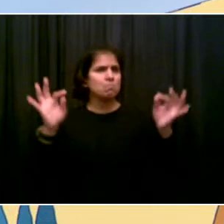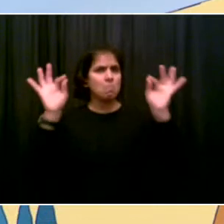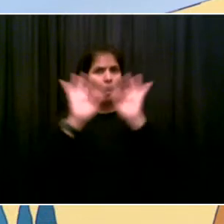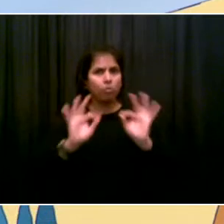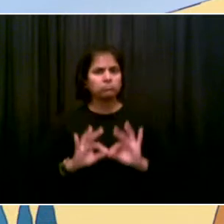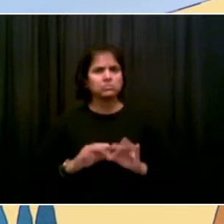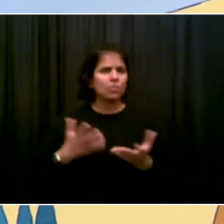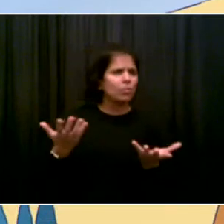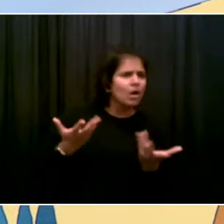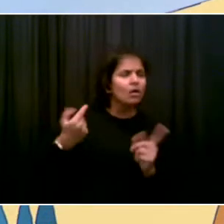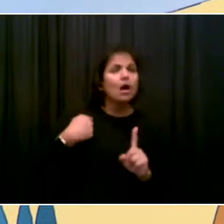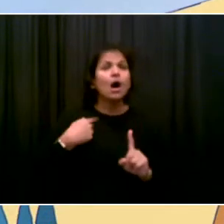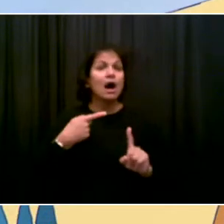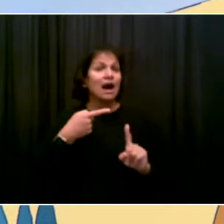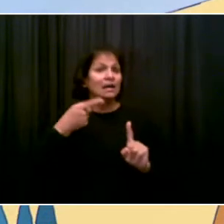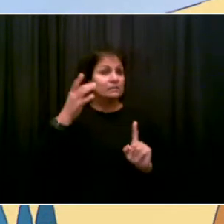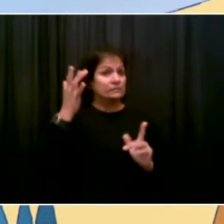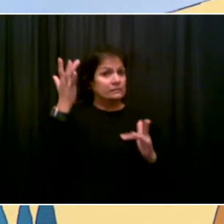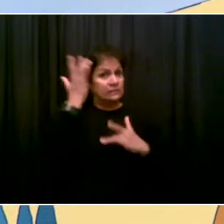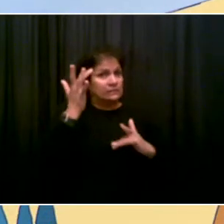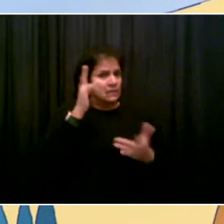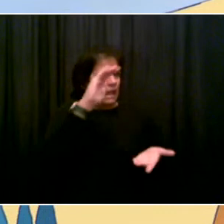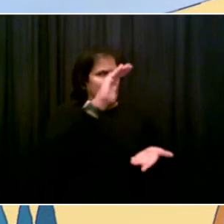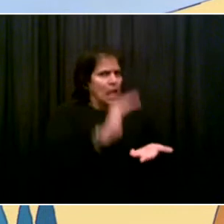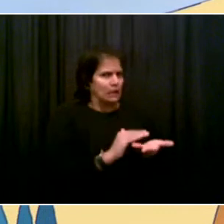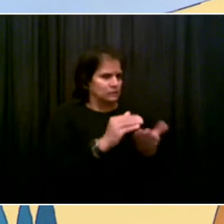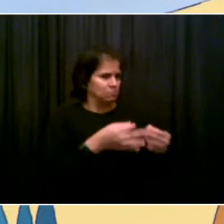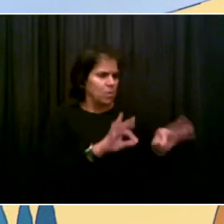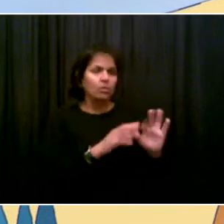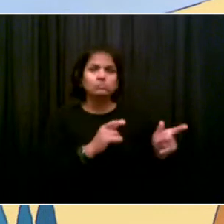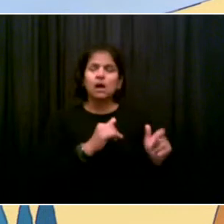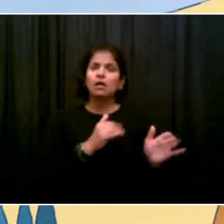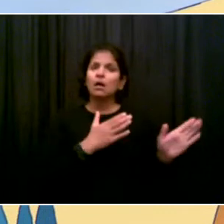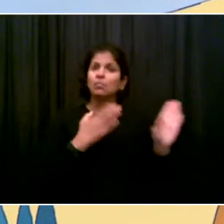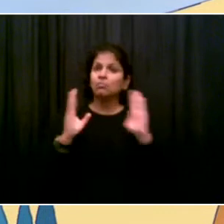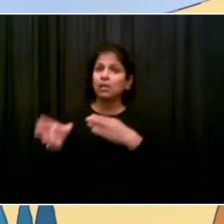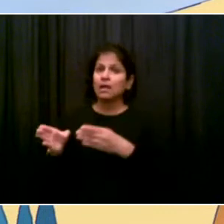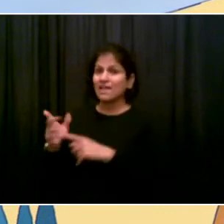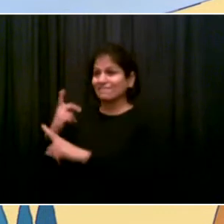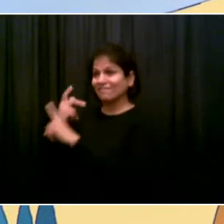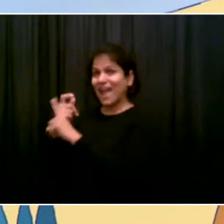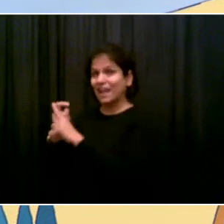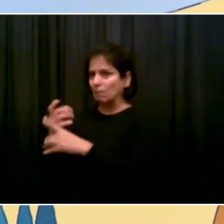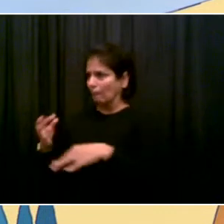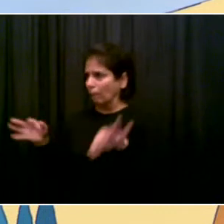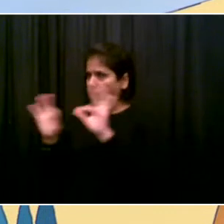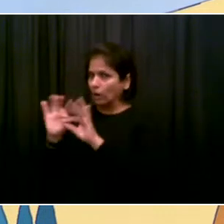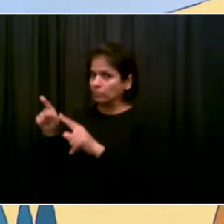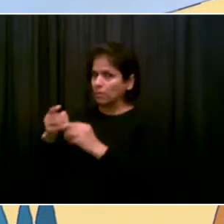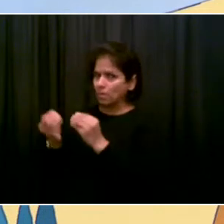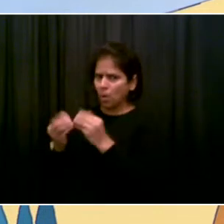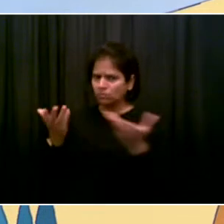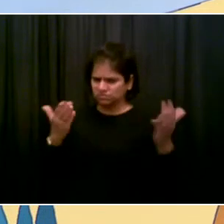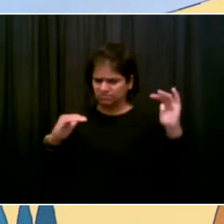relevant now because of vaccines. So, among the health experts here, what should we be looking at to